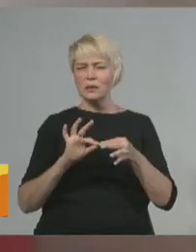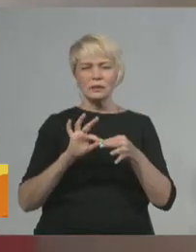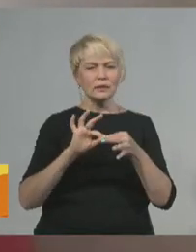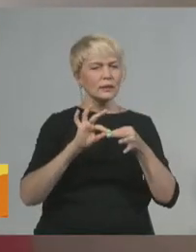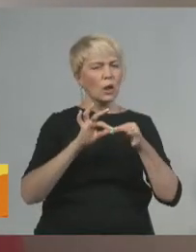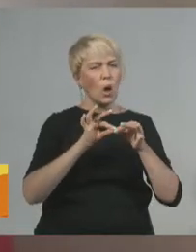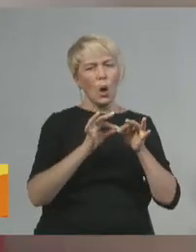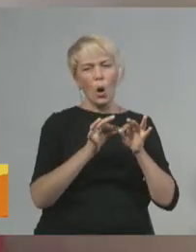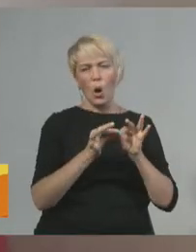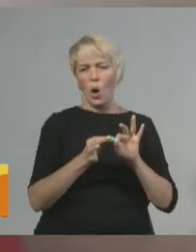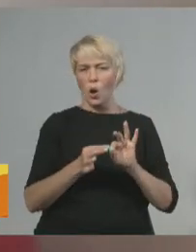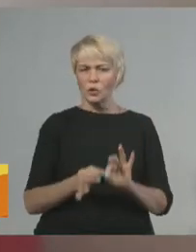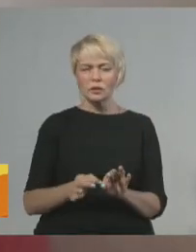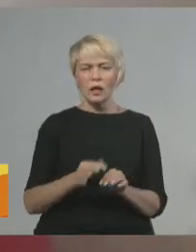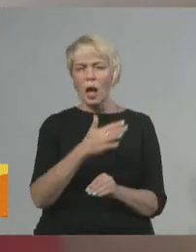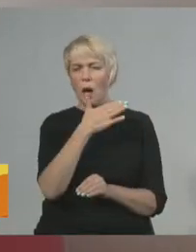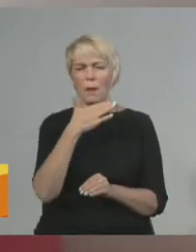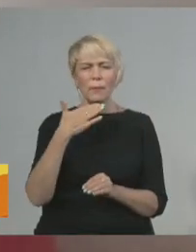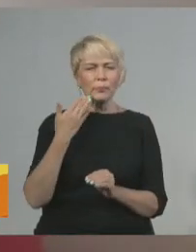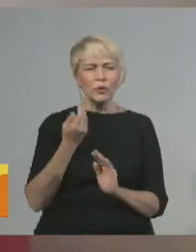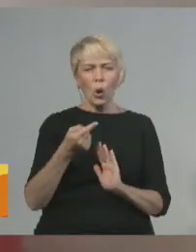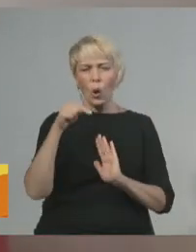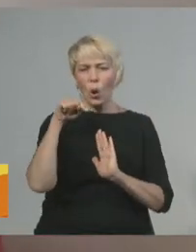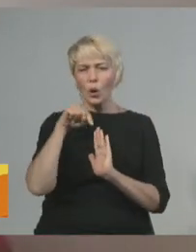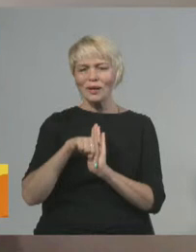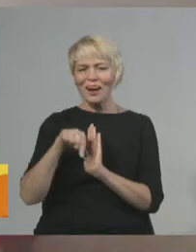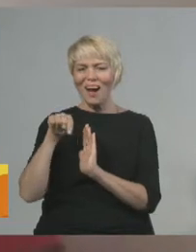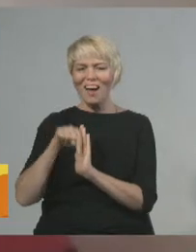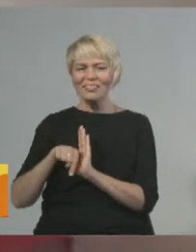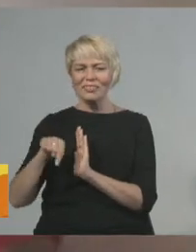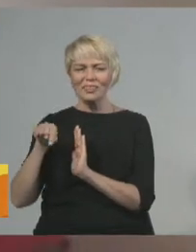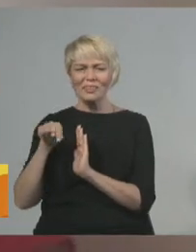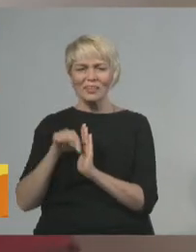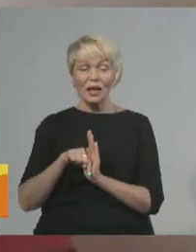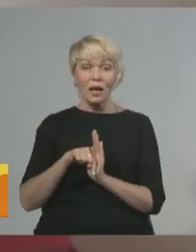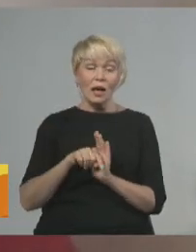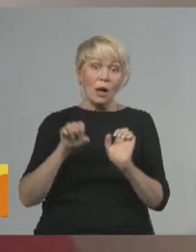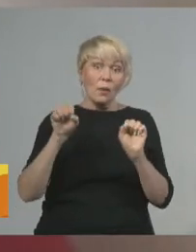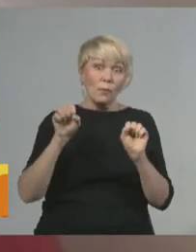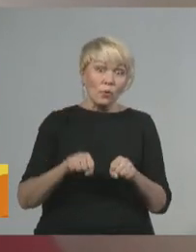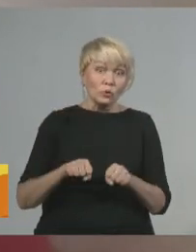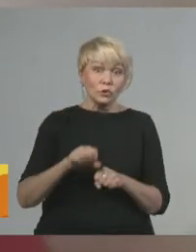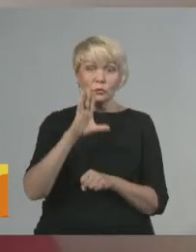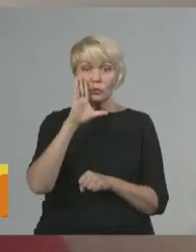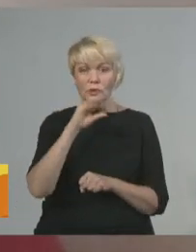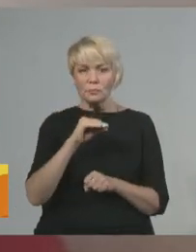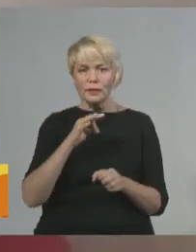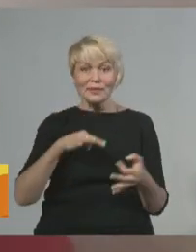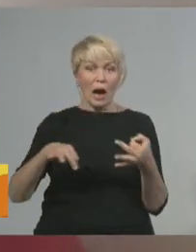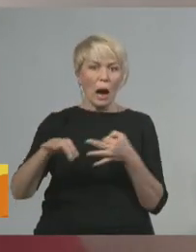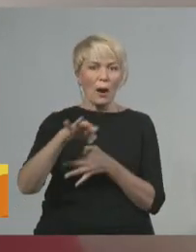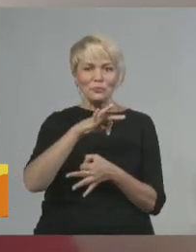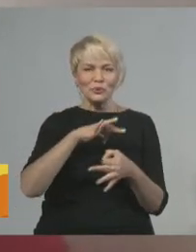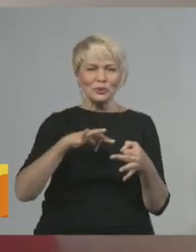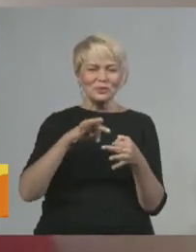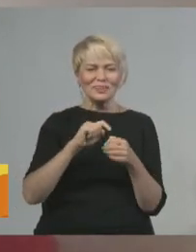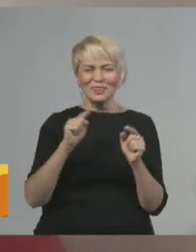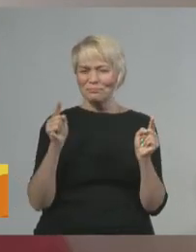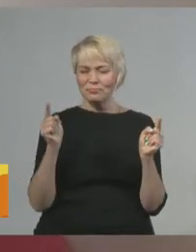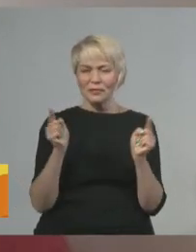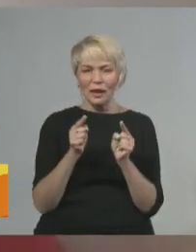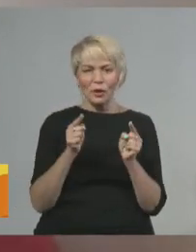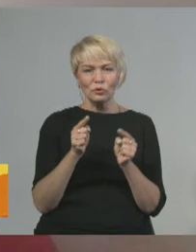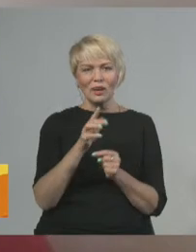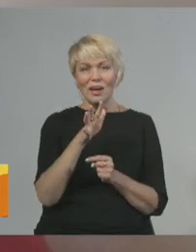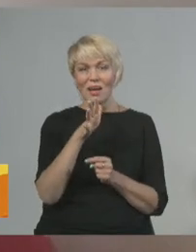the topic is difficult and multi-dimensional i don't know if we managed to discuss it for